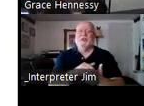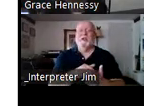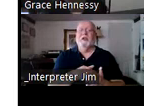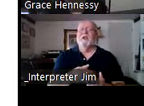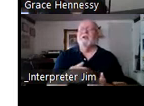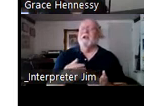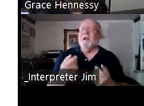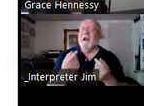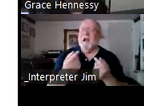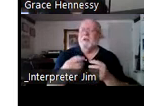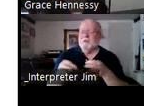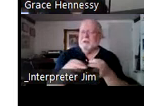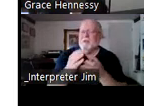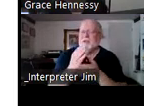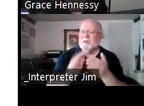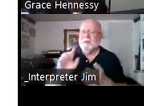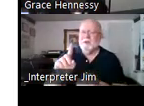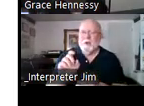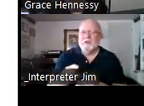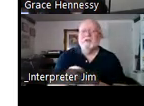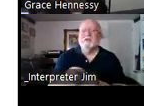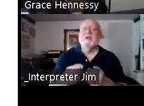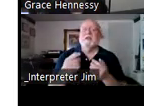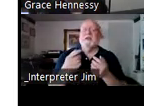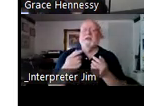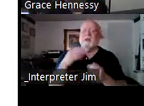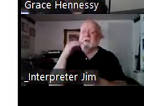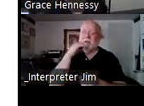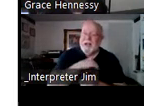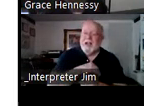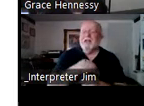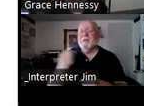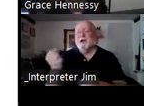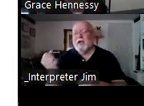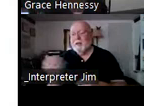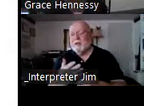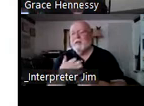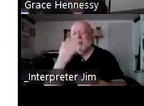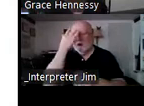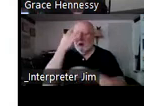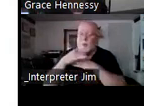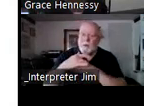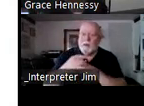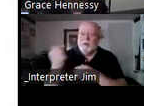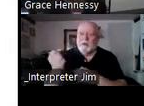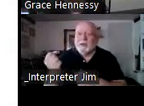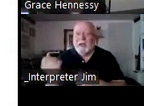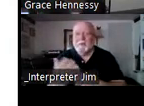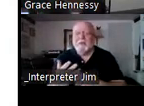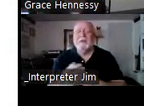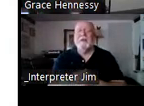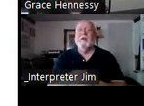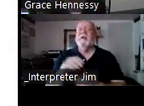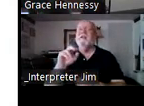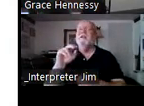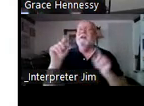ask about controlling gambling, lying about gambling, and preoccupation. And the NODS perk, which is about